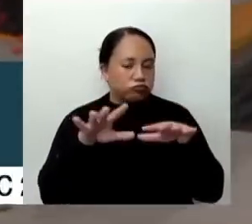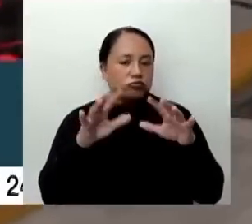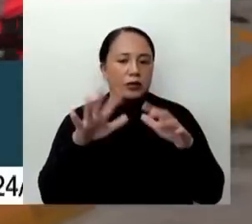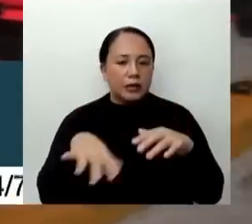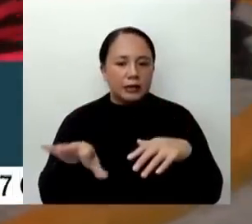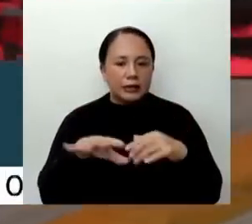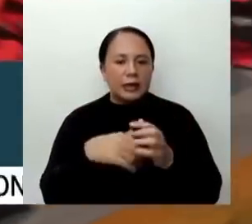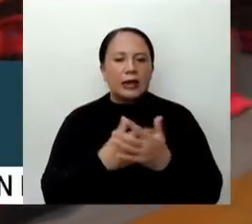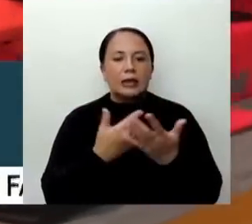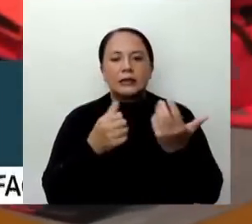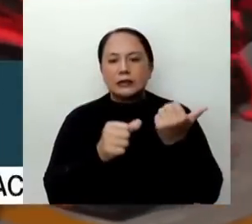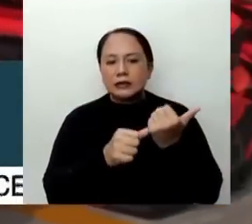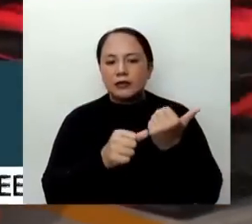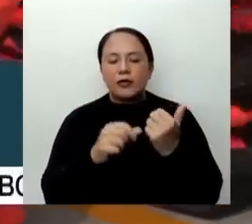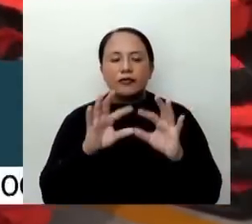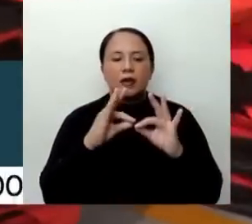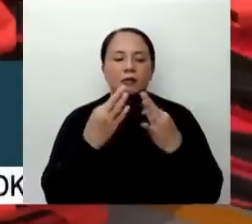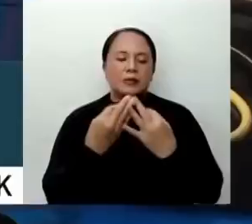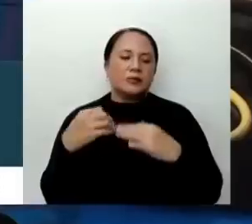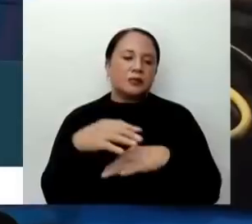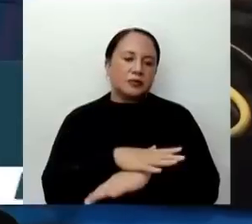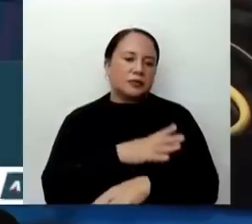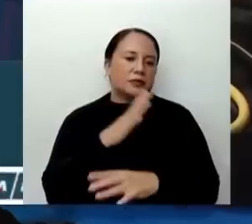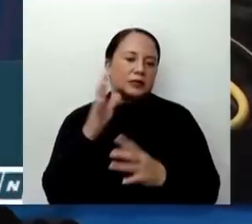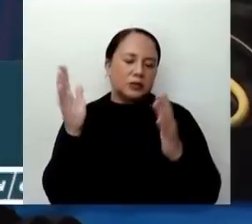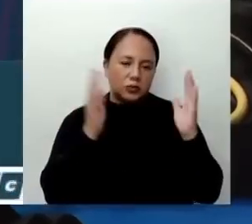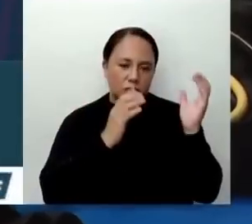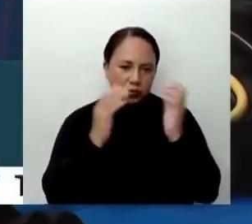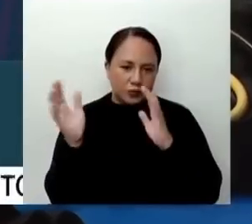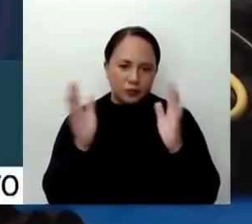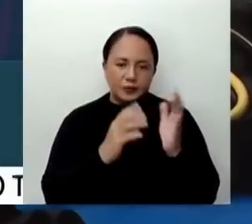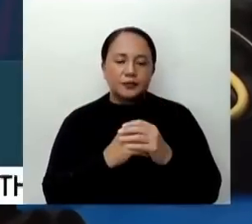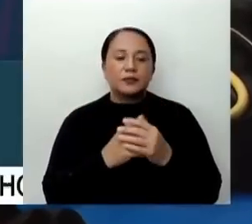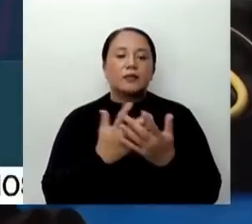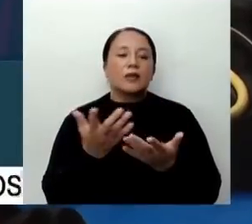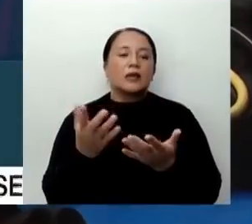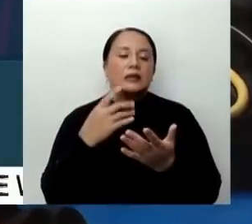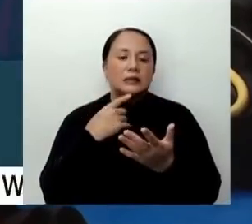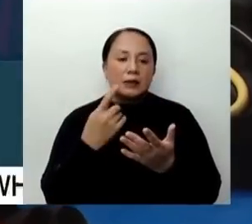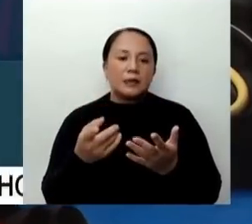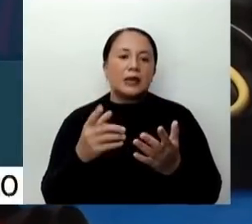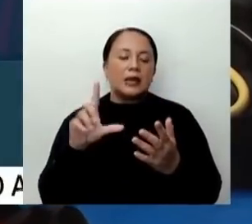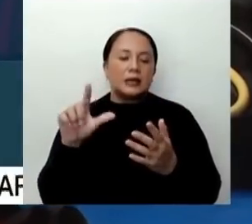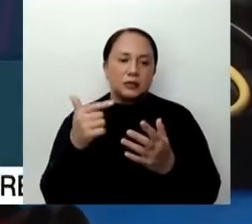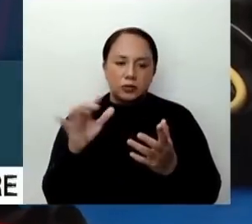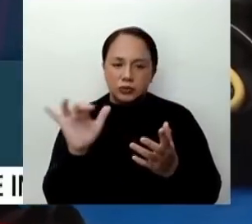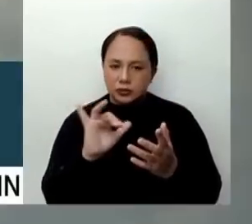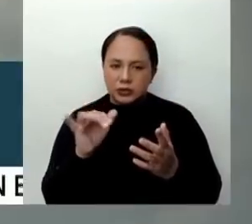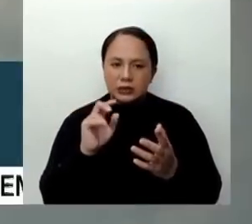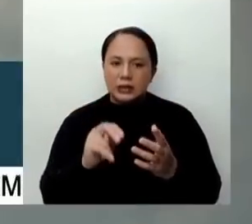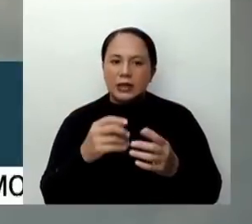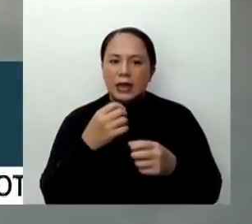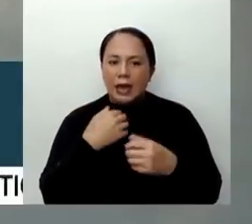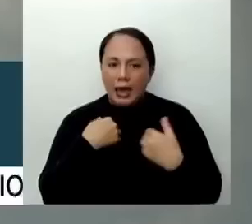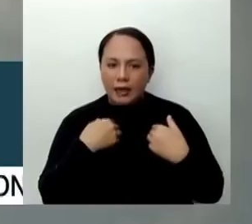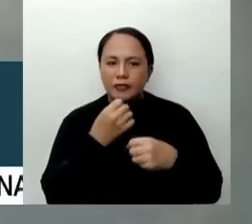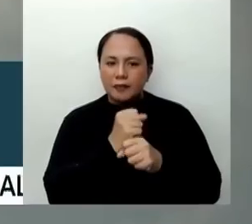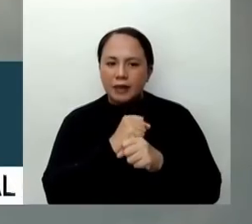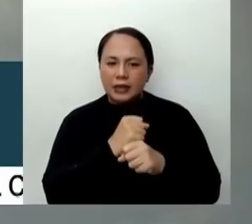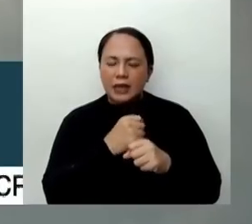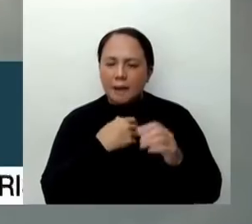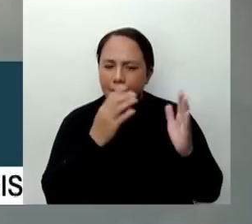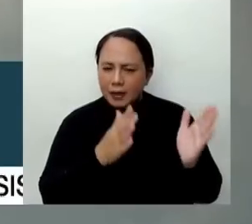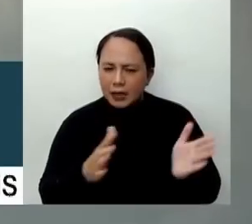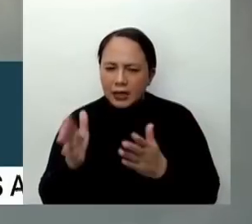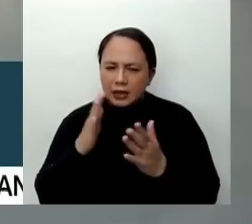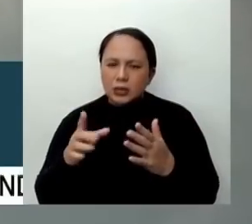aid for families who will be affected by the storm. Zamora adds local officials also need to draw up an action plan to